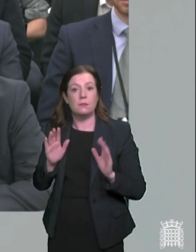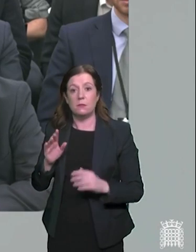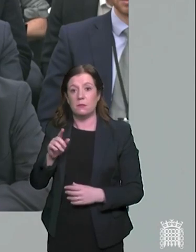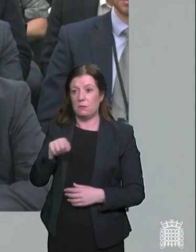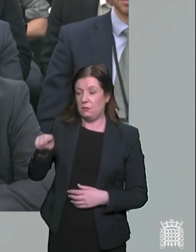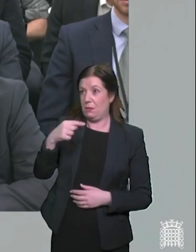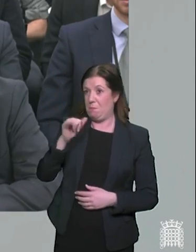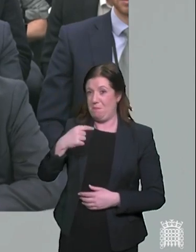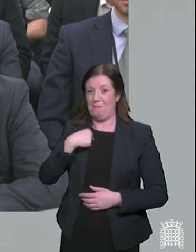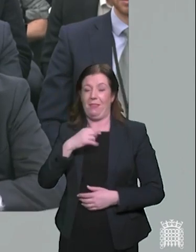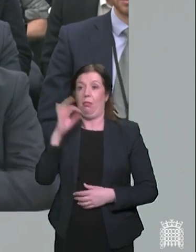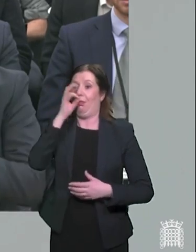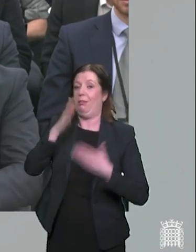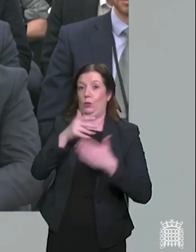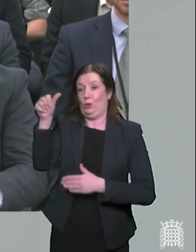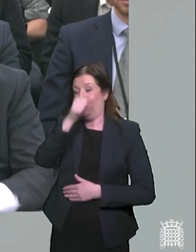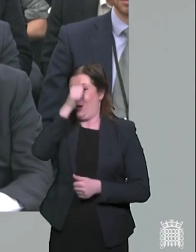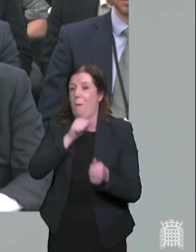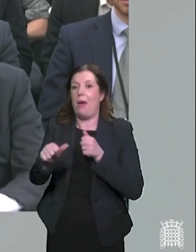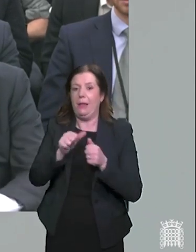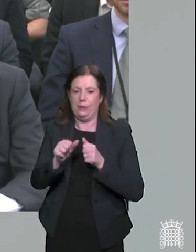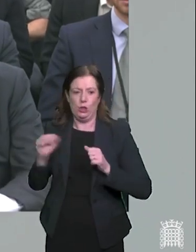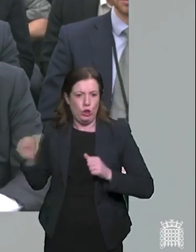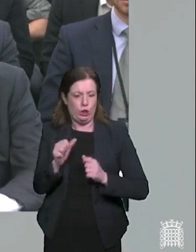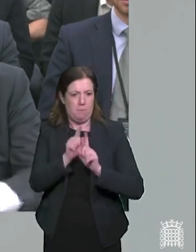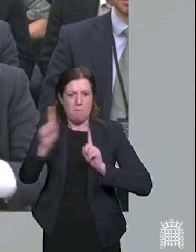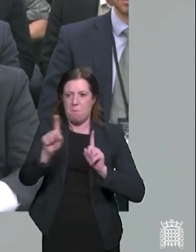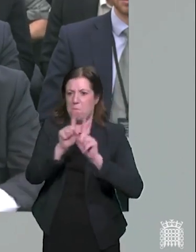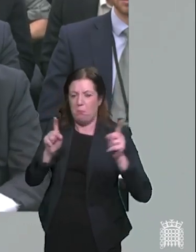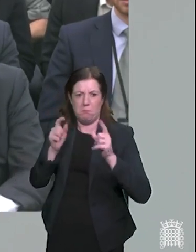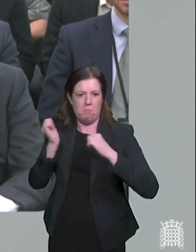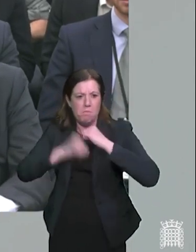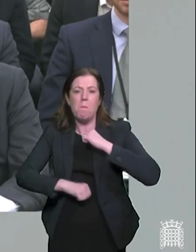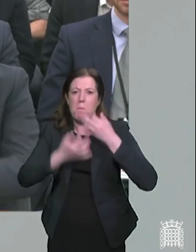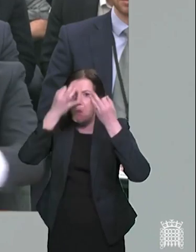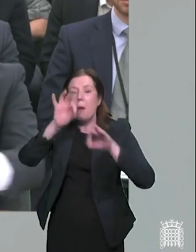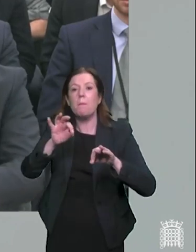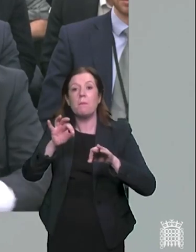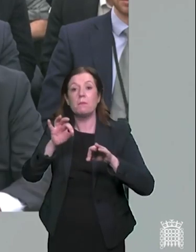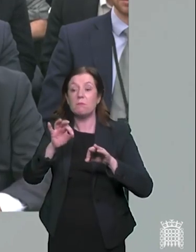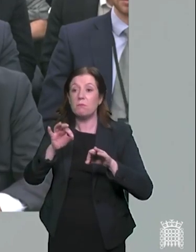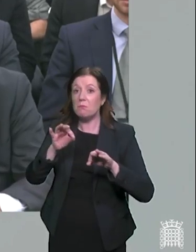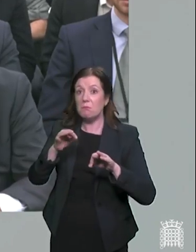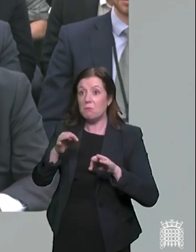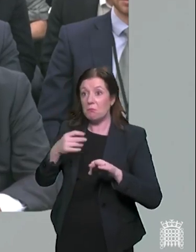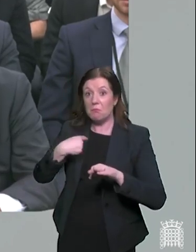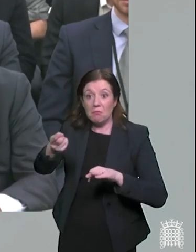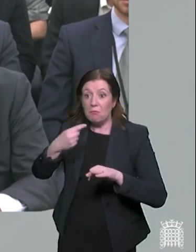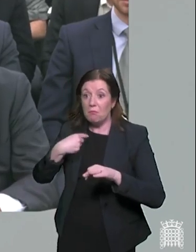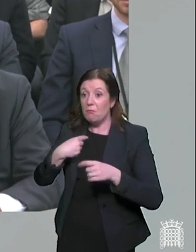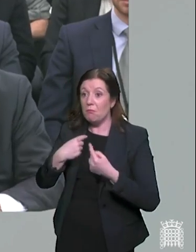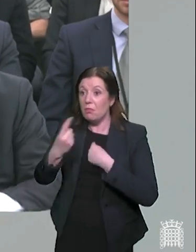being obtuse or oblivious and that we should have enforced social distancing more ruthlessly, and we can argue that back and